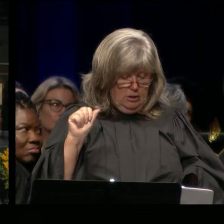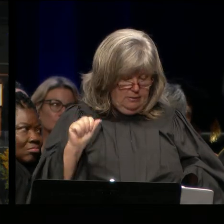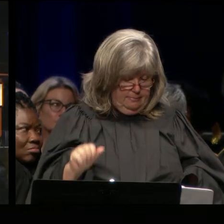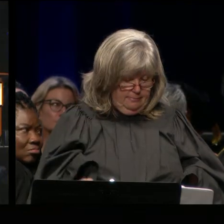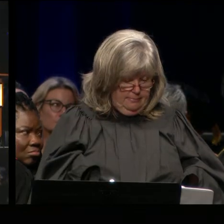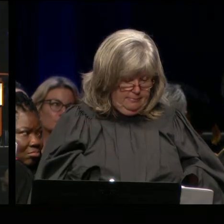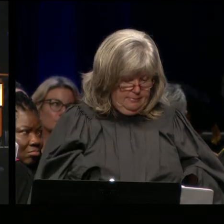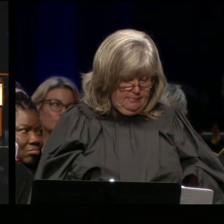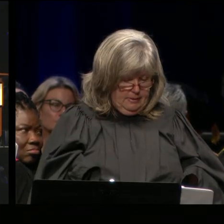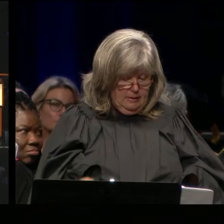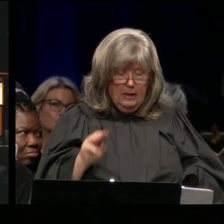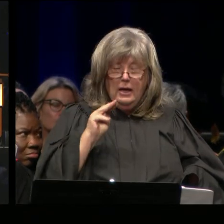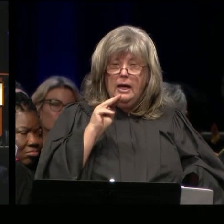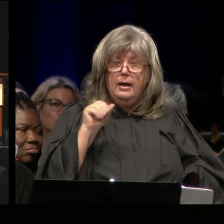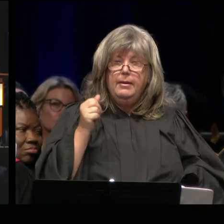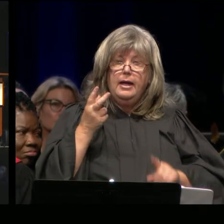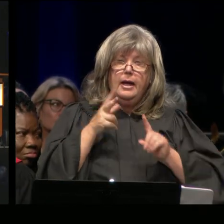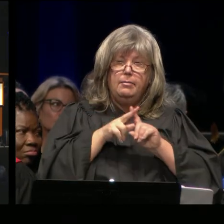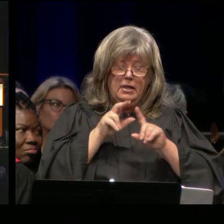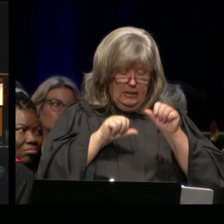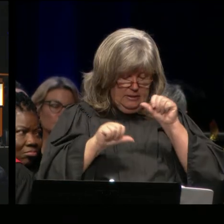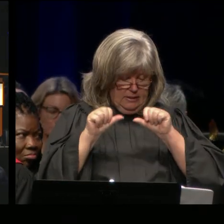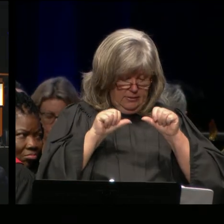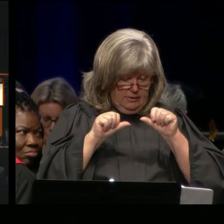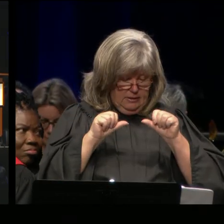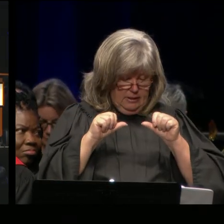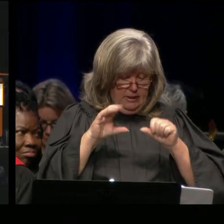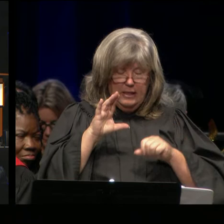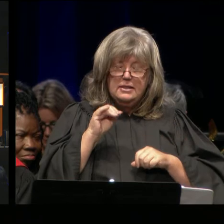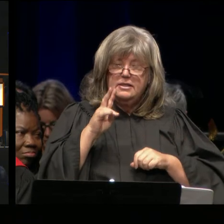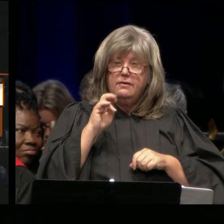Master of Applied Science in Civil Engineering.